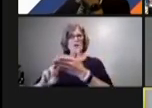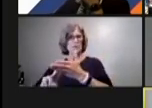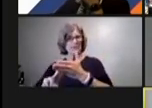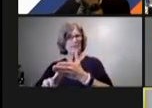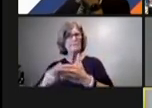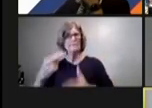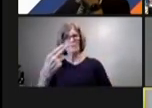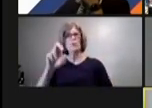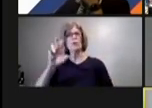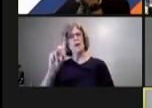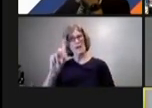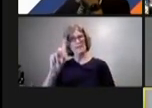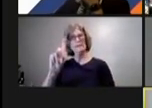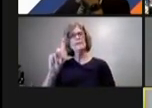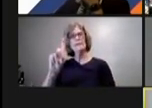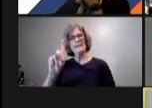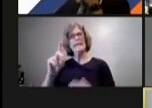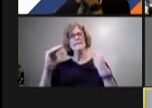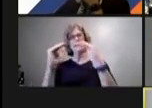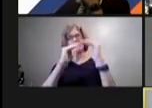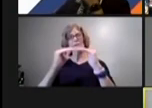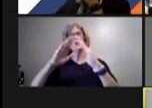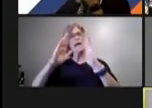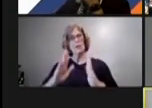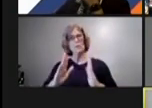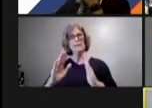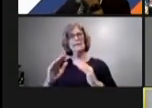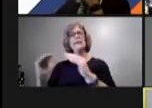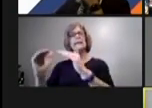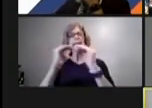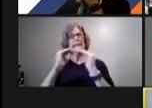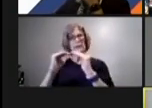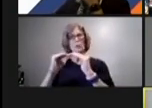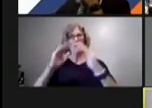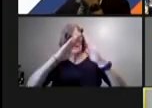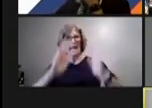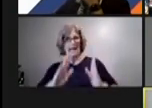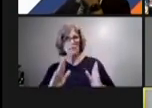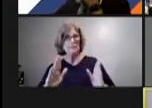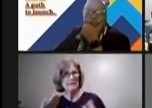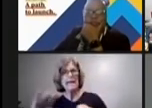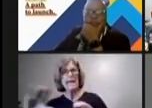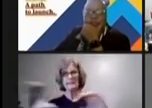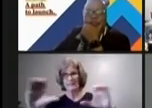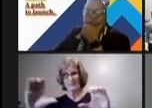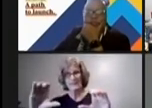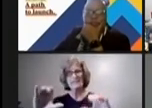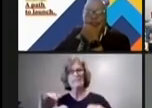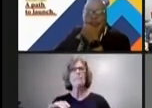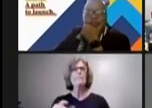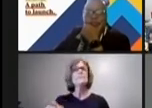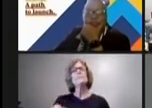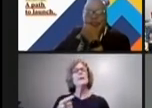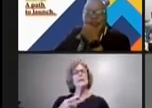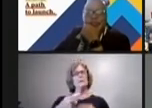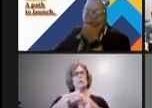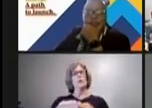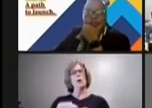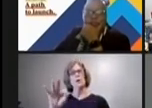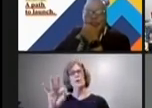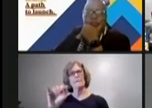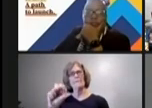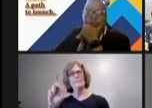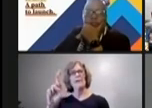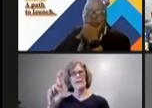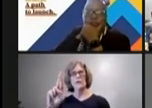Fair Housing and Equal Opportunity for fair housing activities as what's called a Fair Housing Initiative Program,